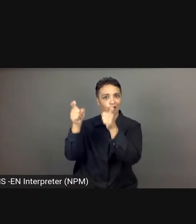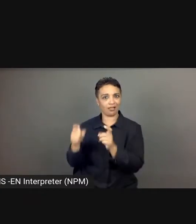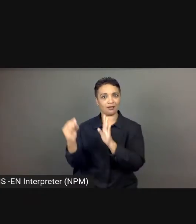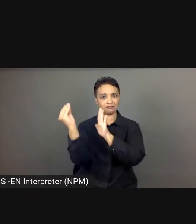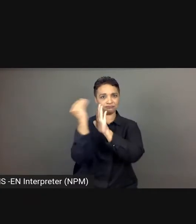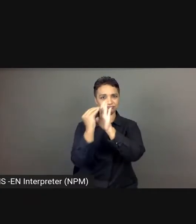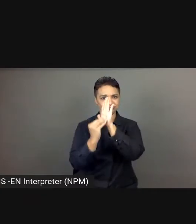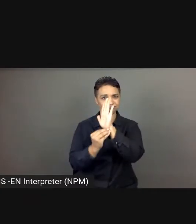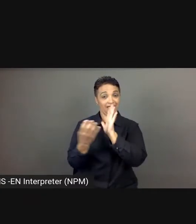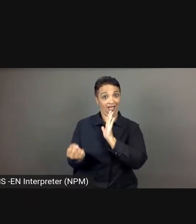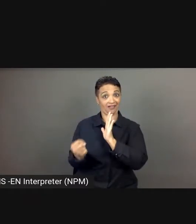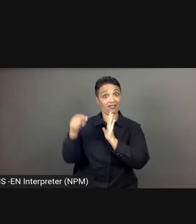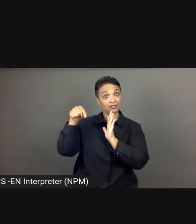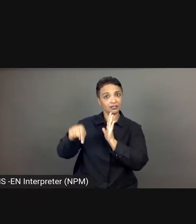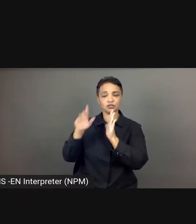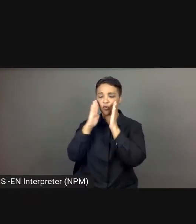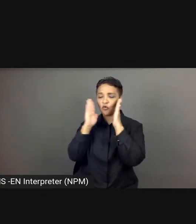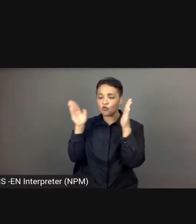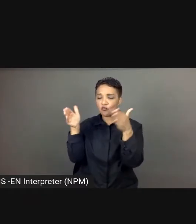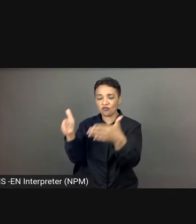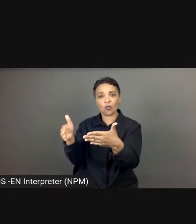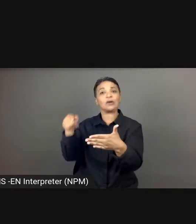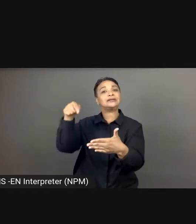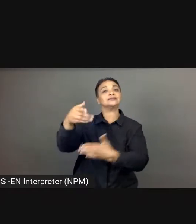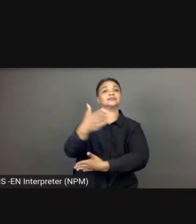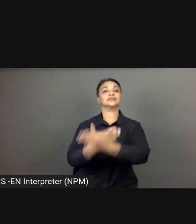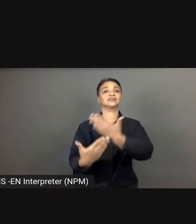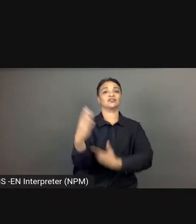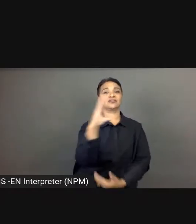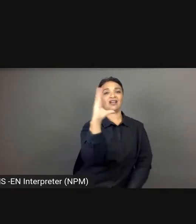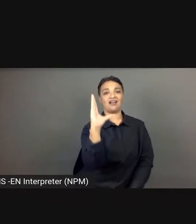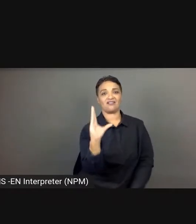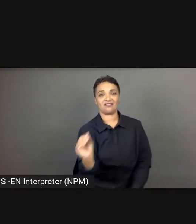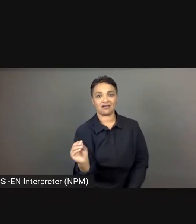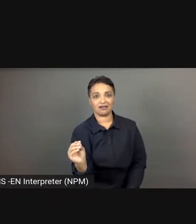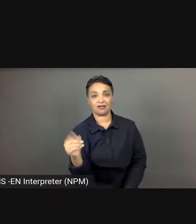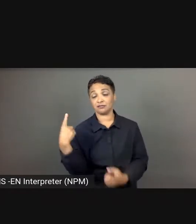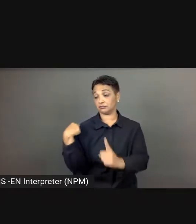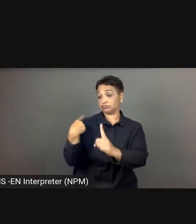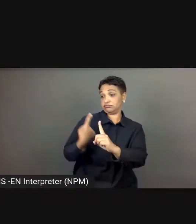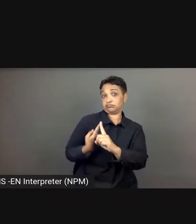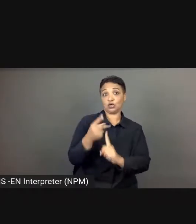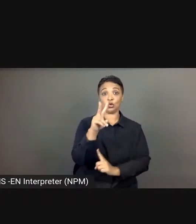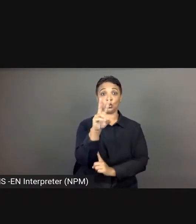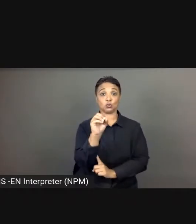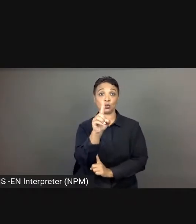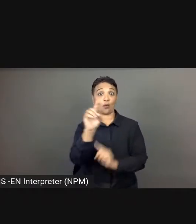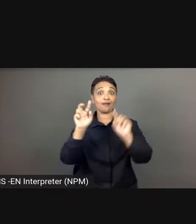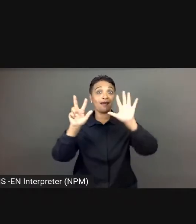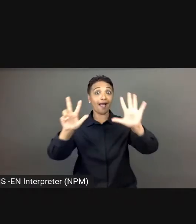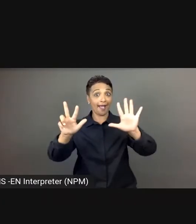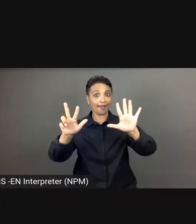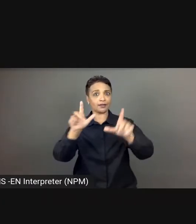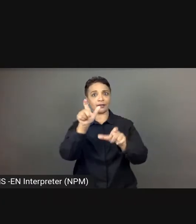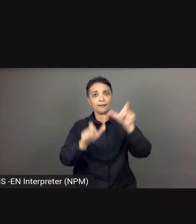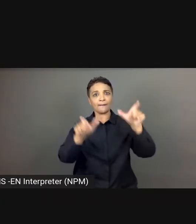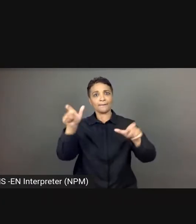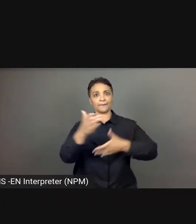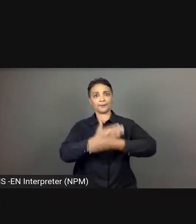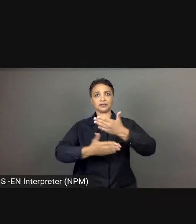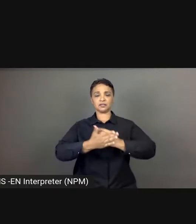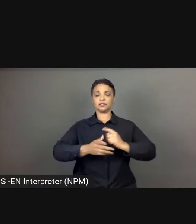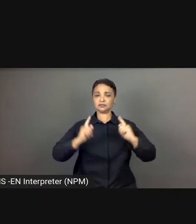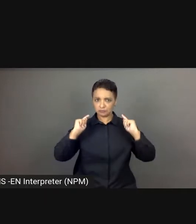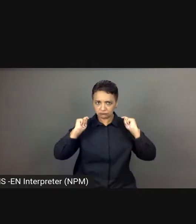of non-disabled people. But then up to 2018, when now persons with disability took up that mantle and